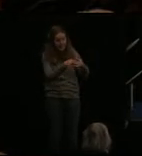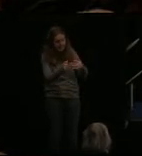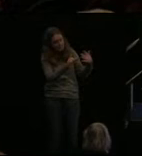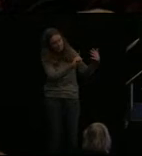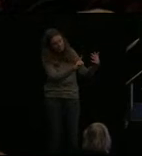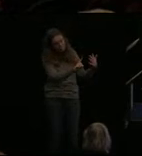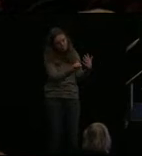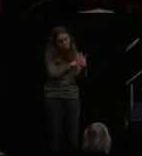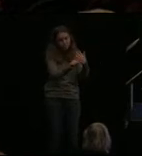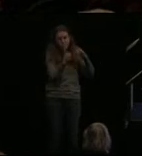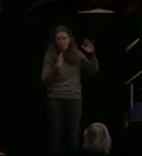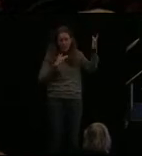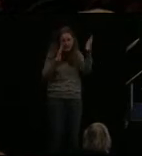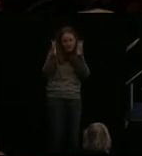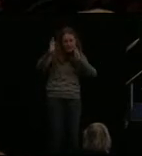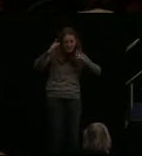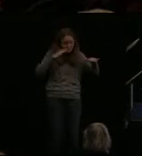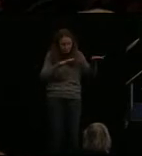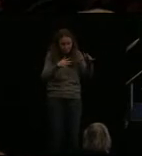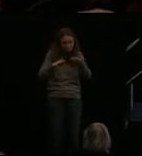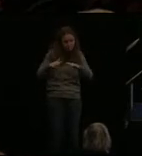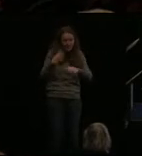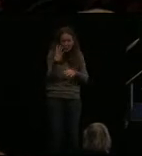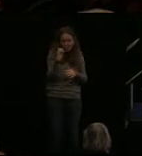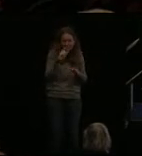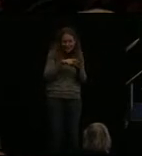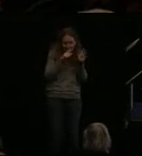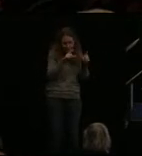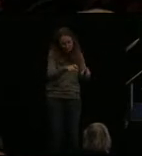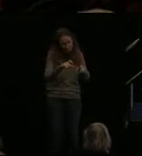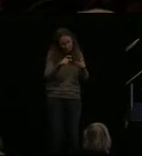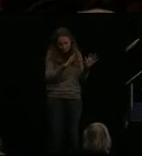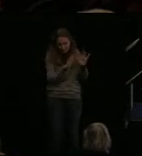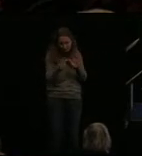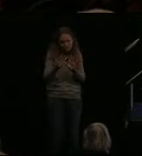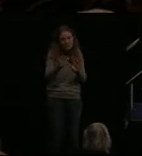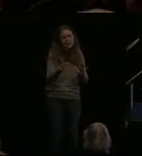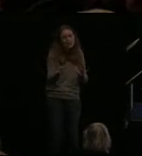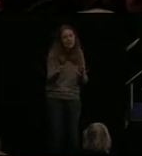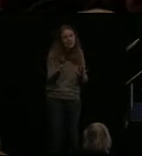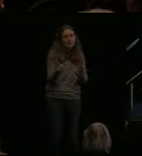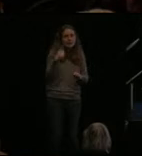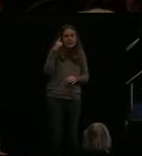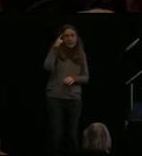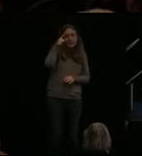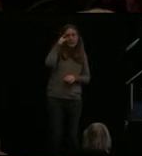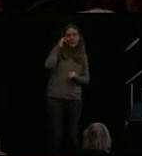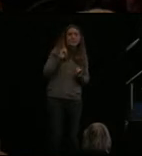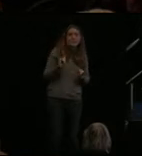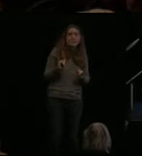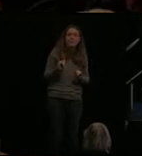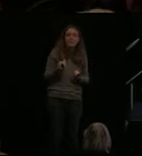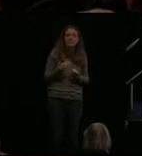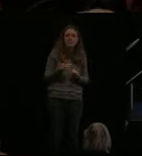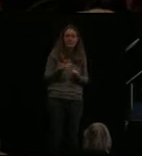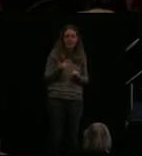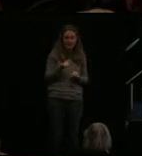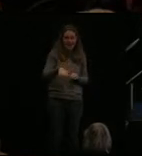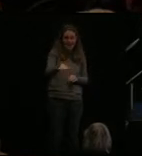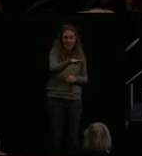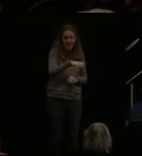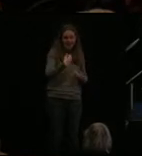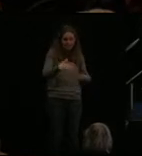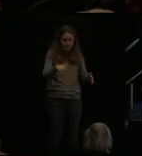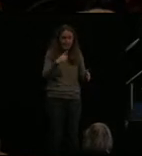in the wilderness, as you know, for 40 years, it's quite a sobering thought, because that land was